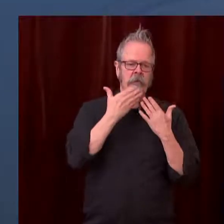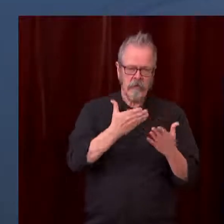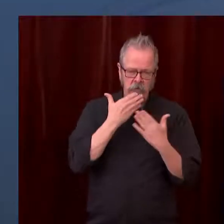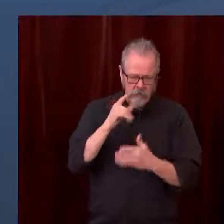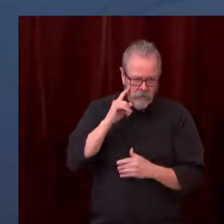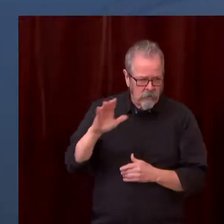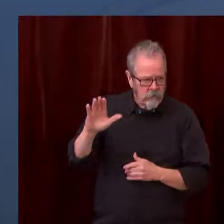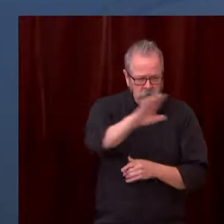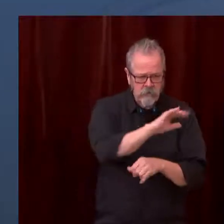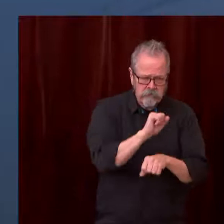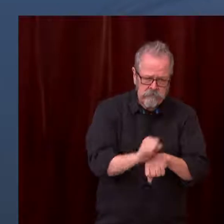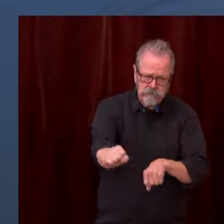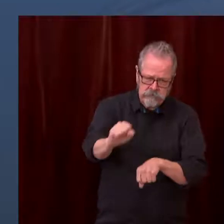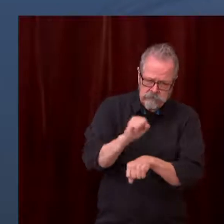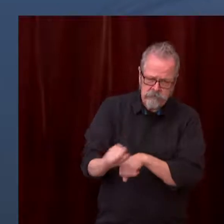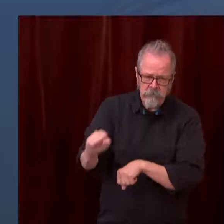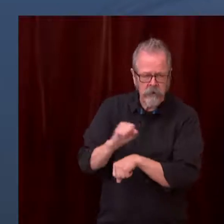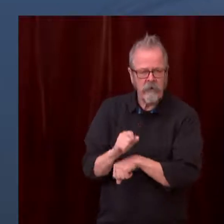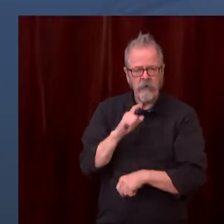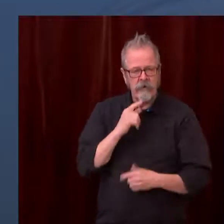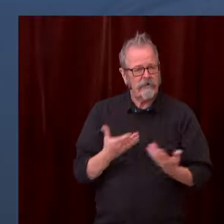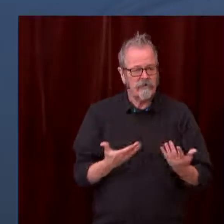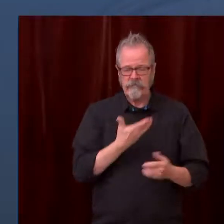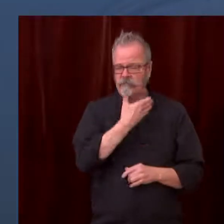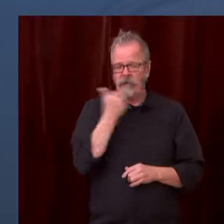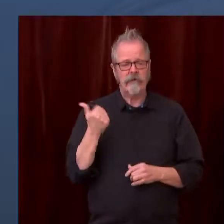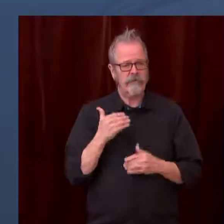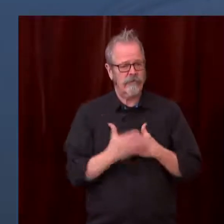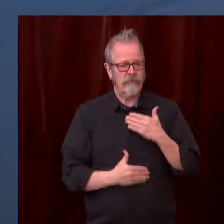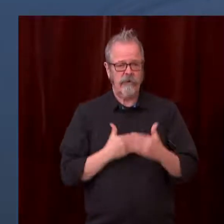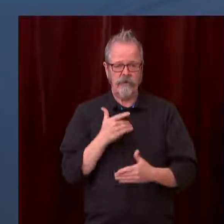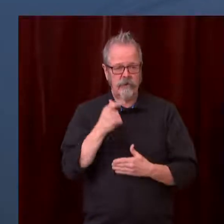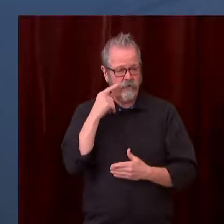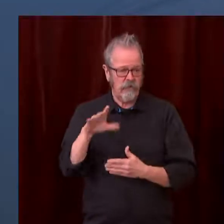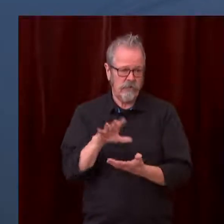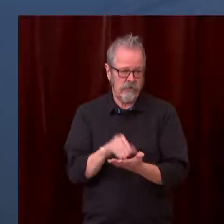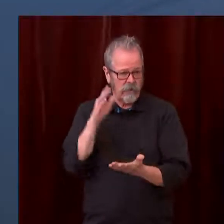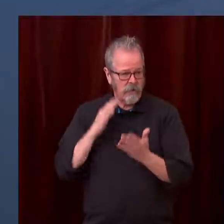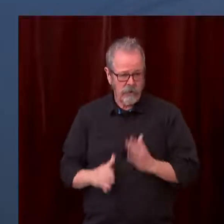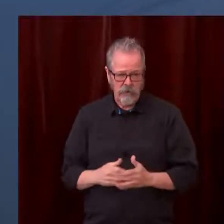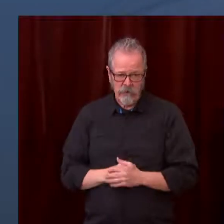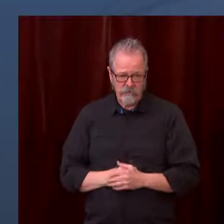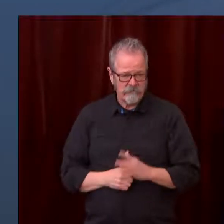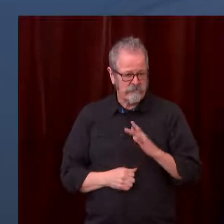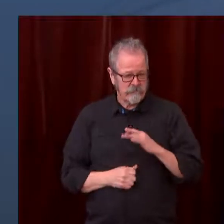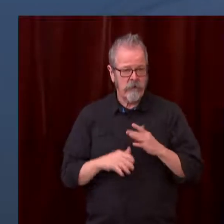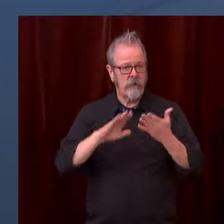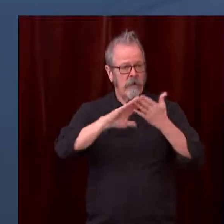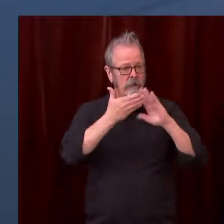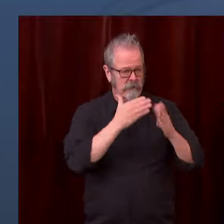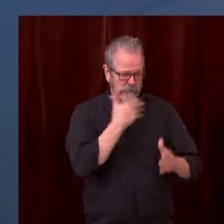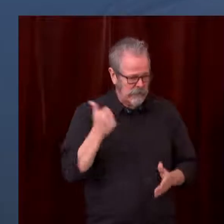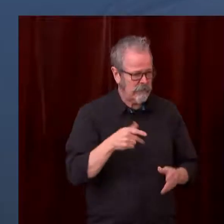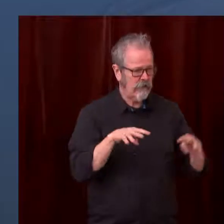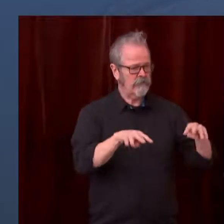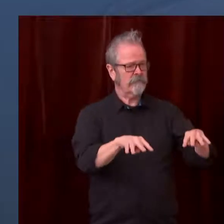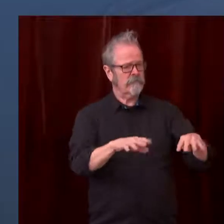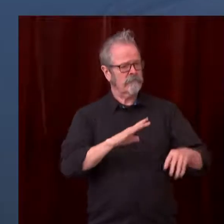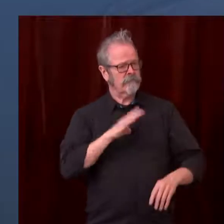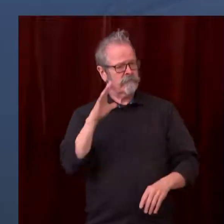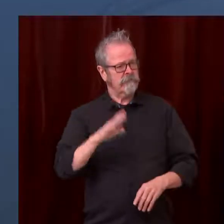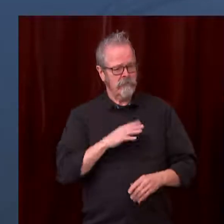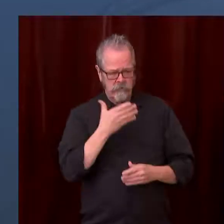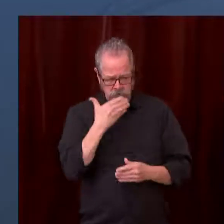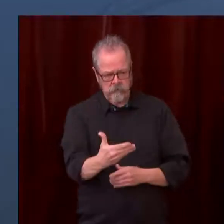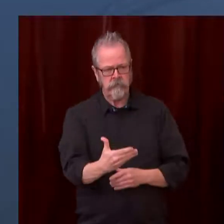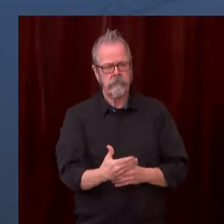our students, and I think the whole community at large. With that, I wanted to have a couple other leaders address